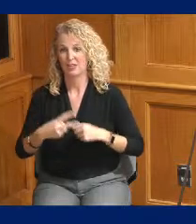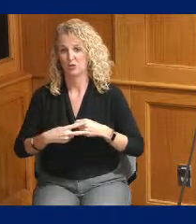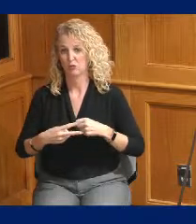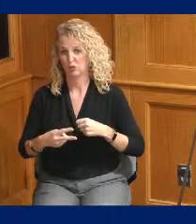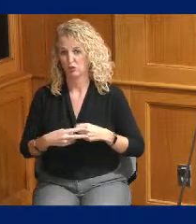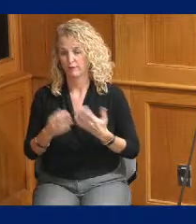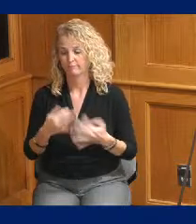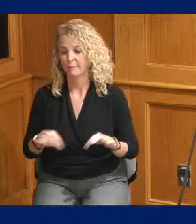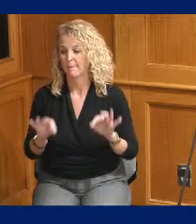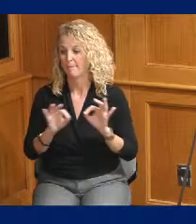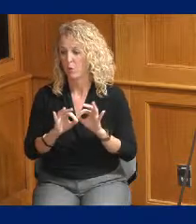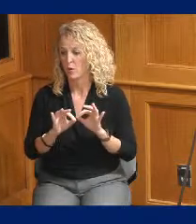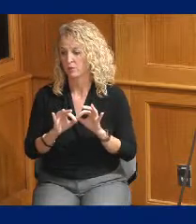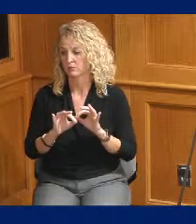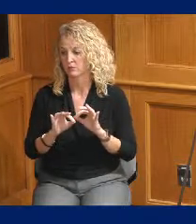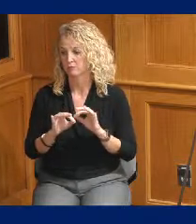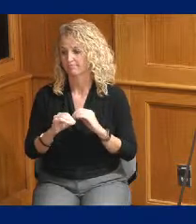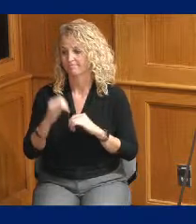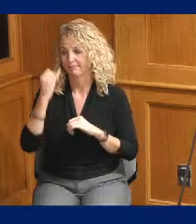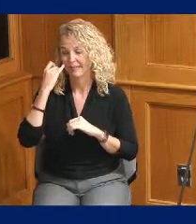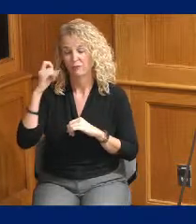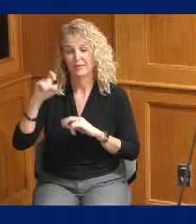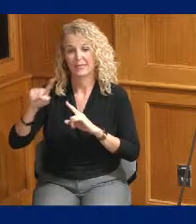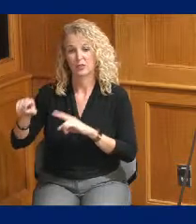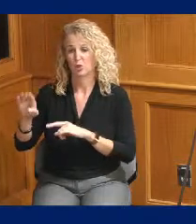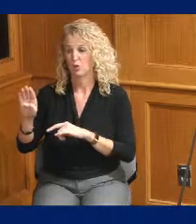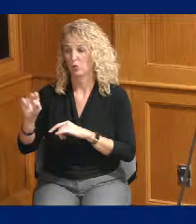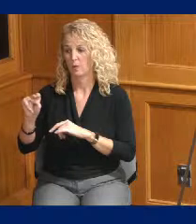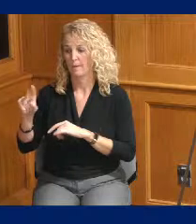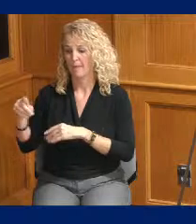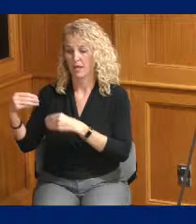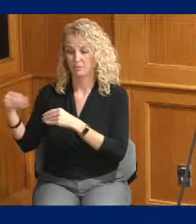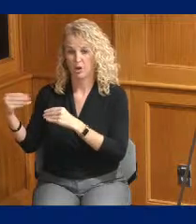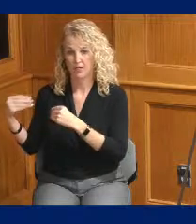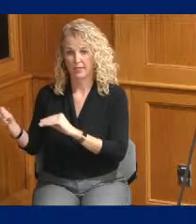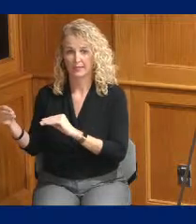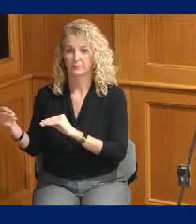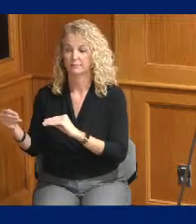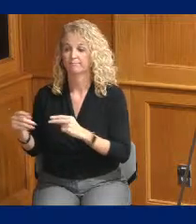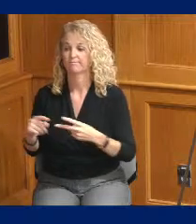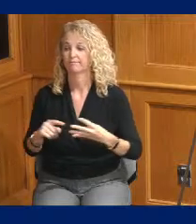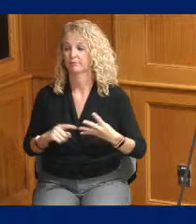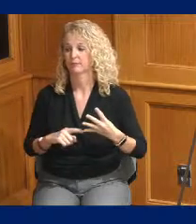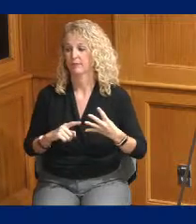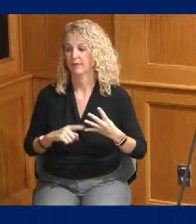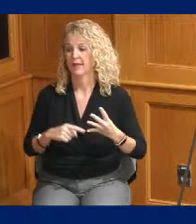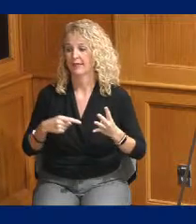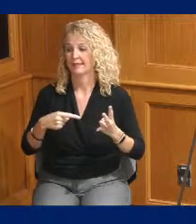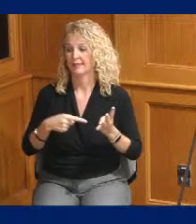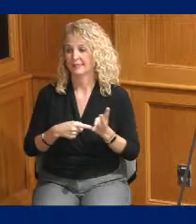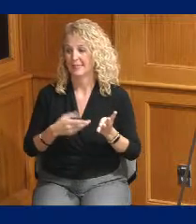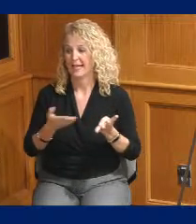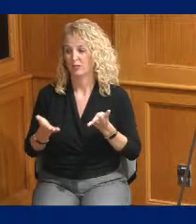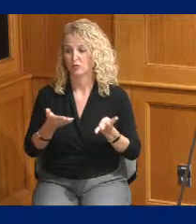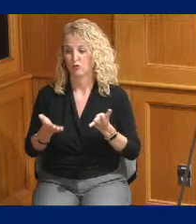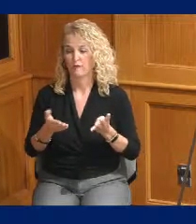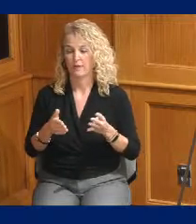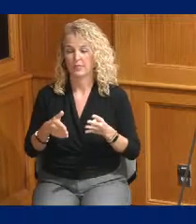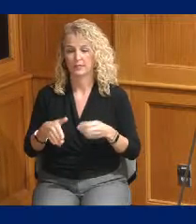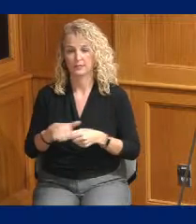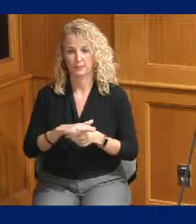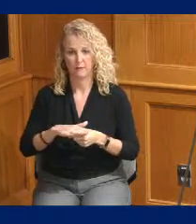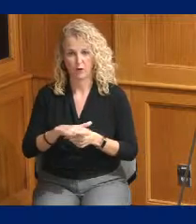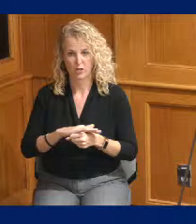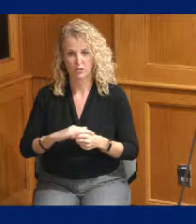is important for when we go out to the bond market, for example, and also the debt service coverage.